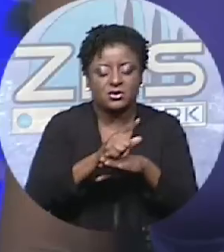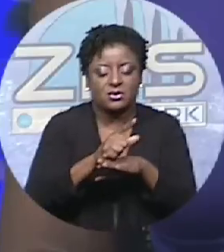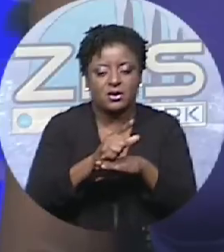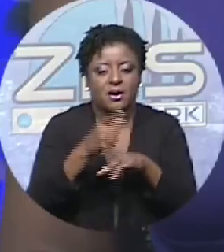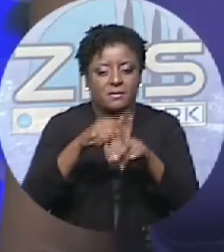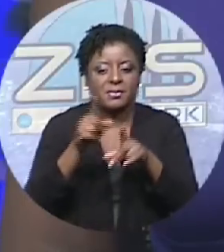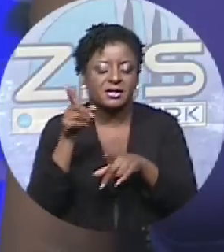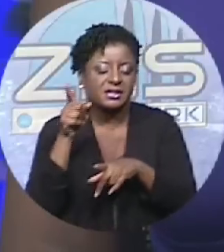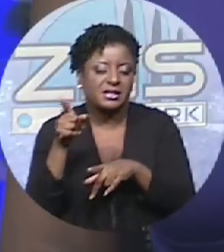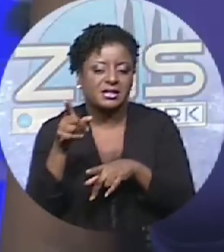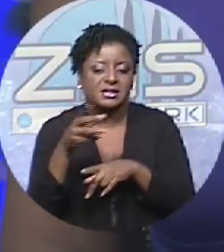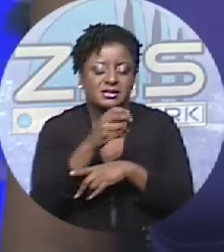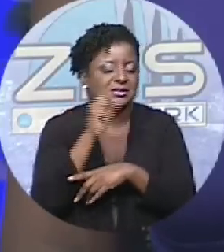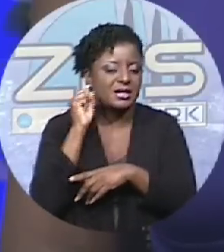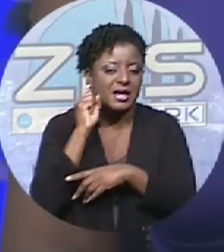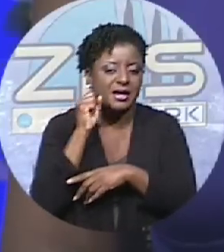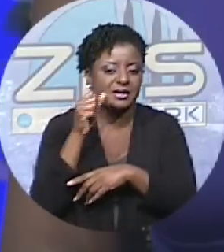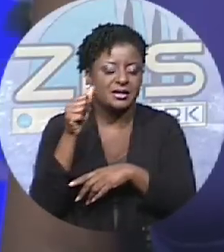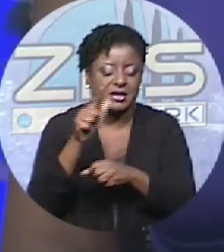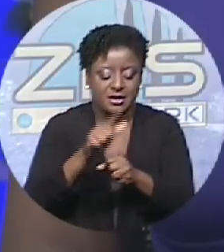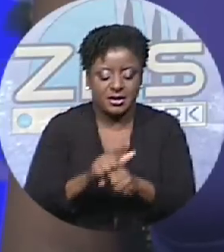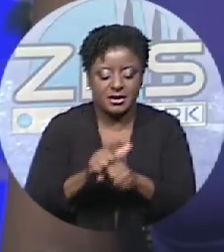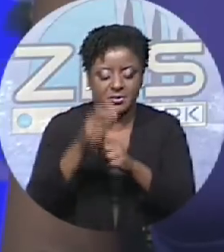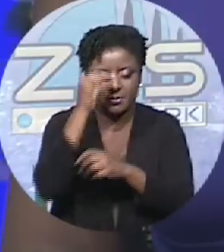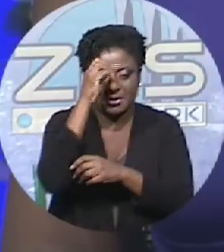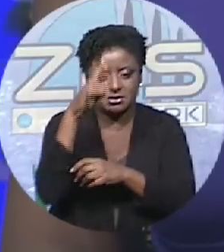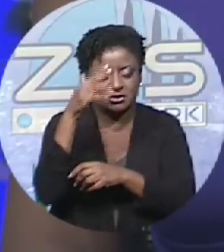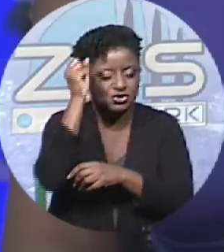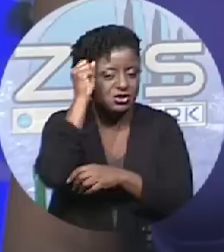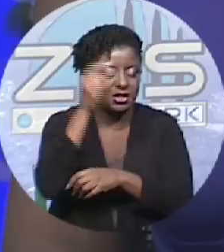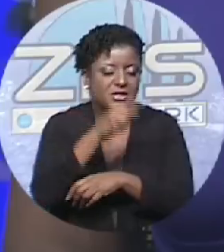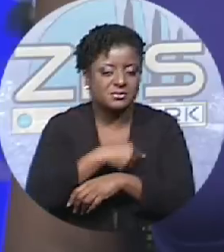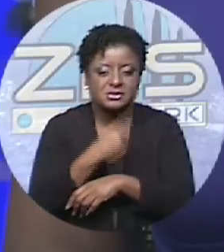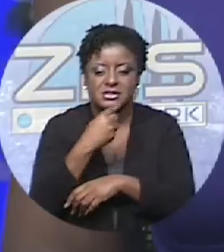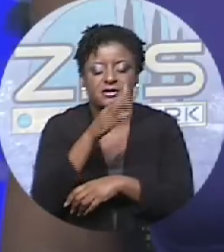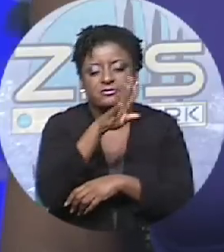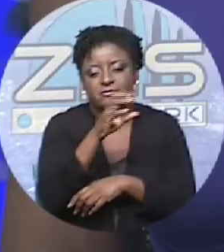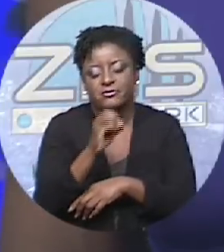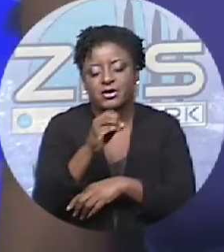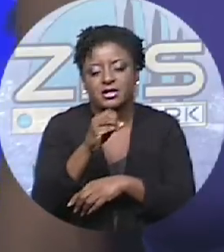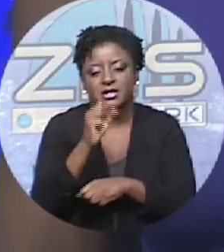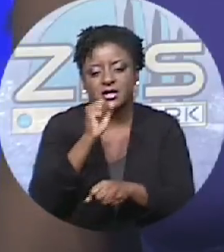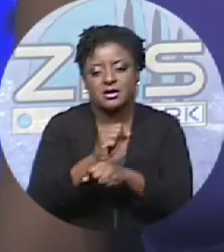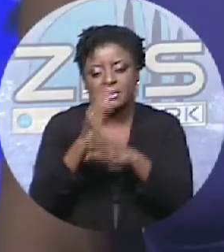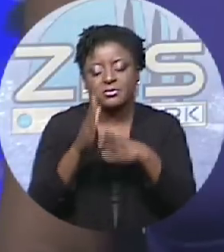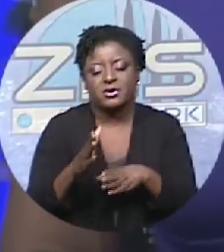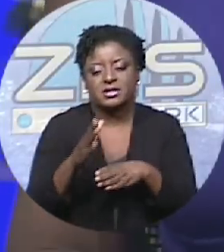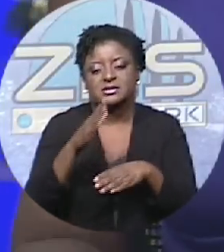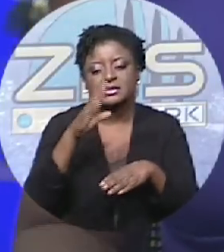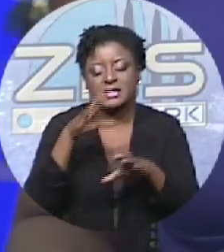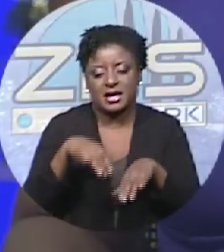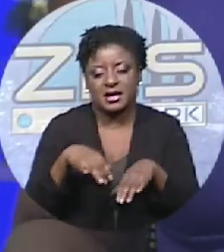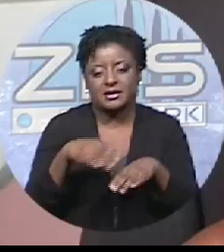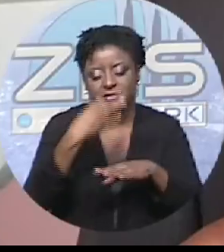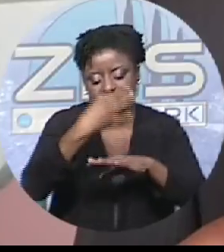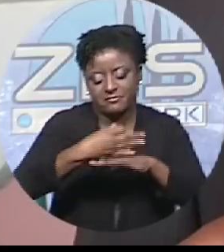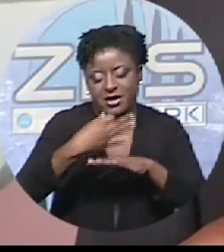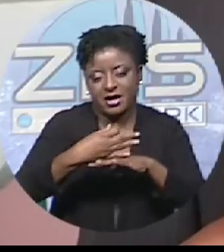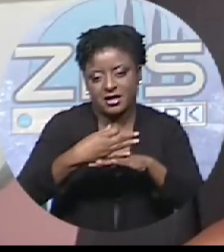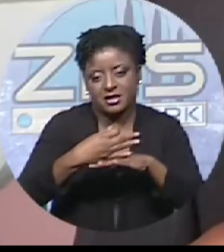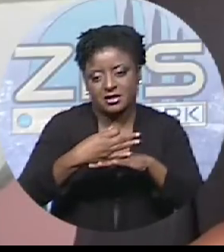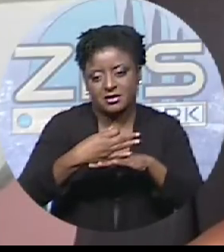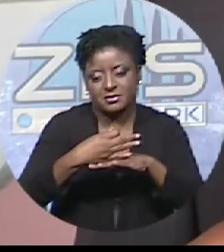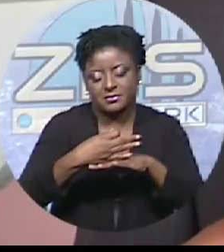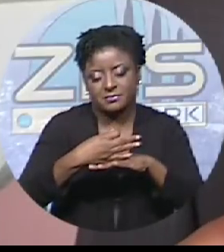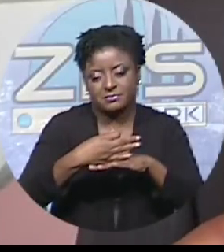declined. Meantime, Labor Minister Shane Gibson says the 40 employees can file a trade dispute in the matter. I